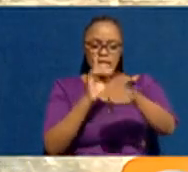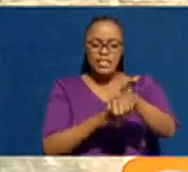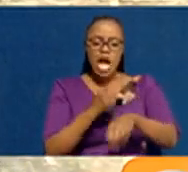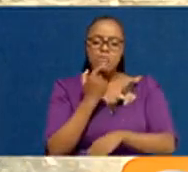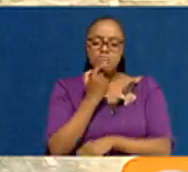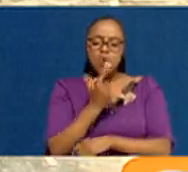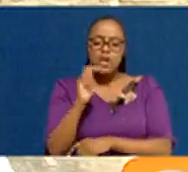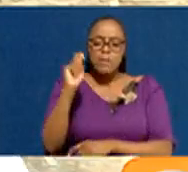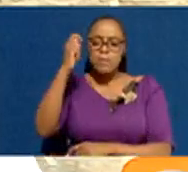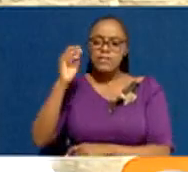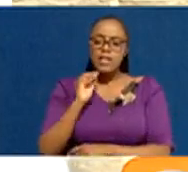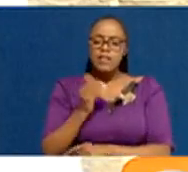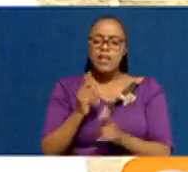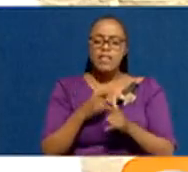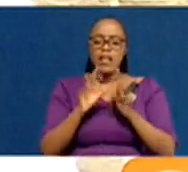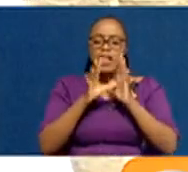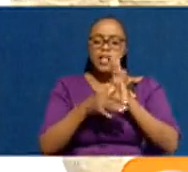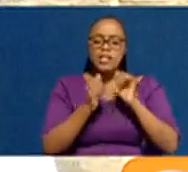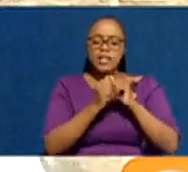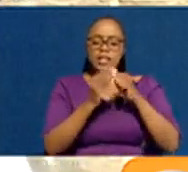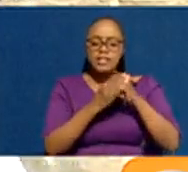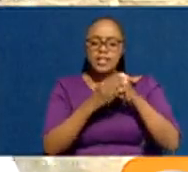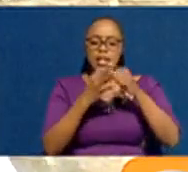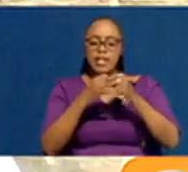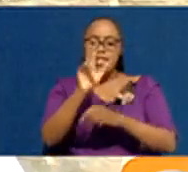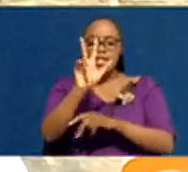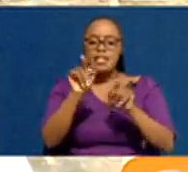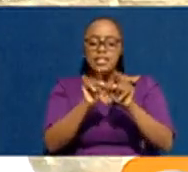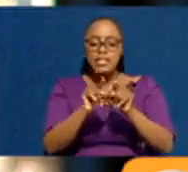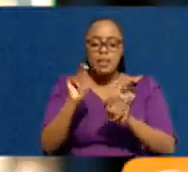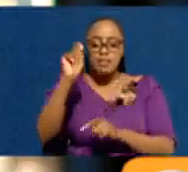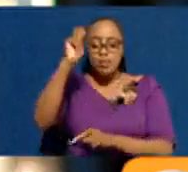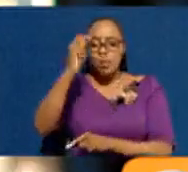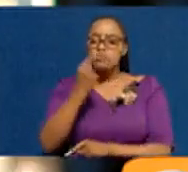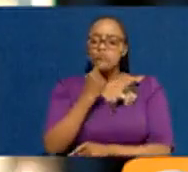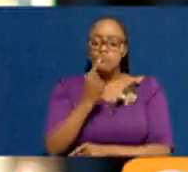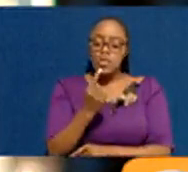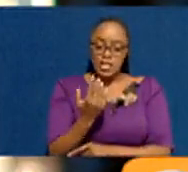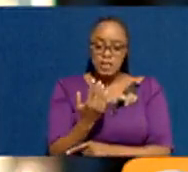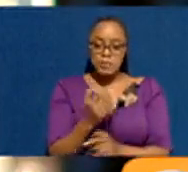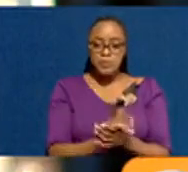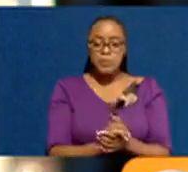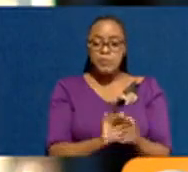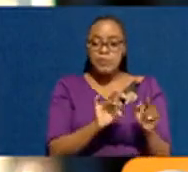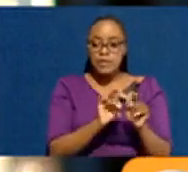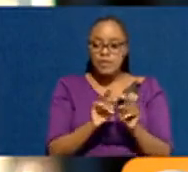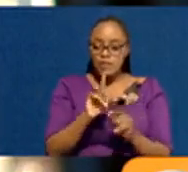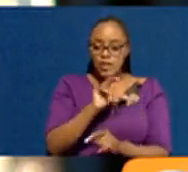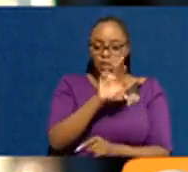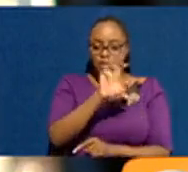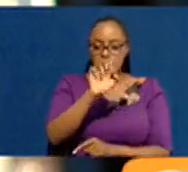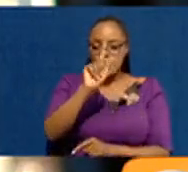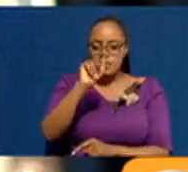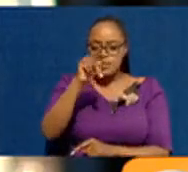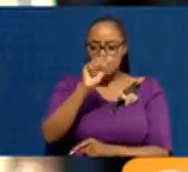Moi was our president, and later in 1983, still when Moi was our president. You all know the story of treetops, and the image that